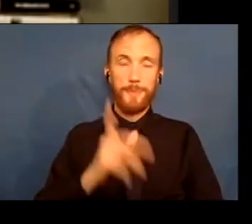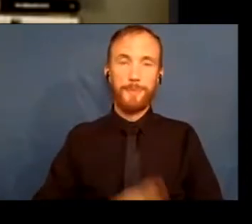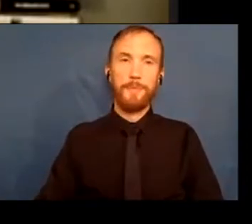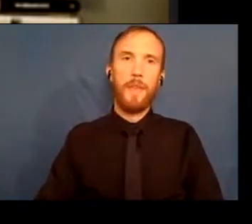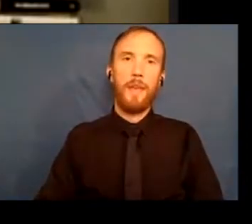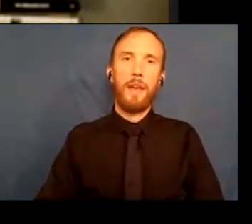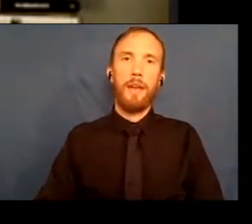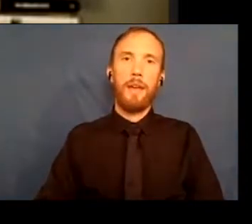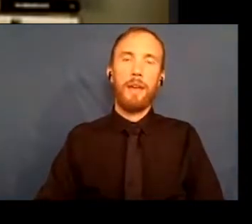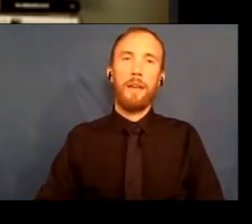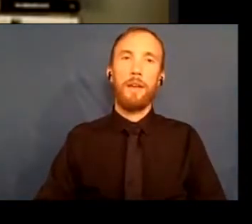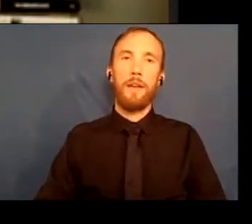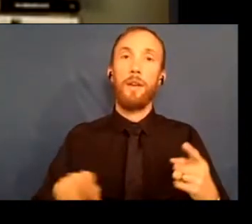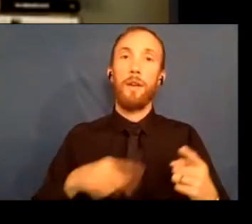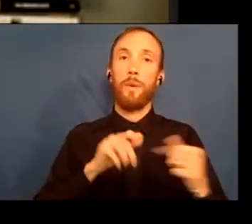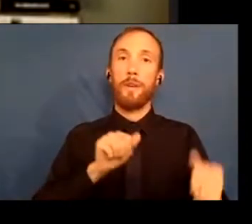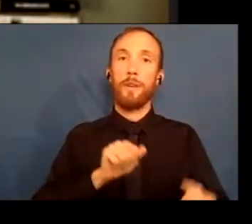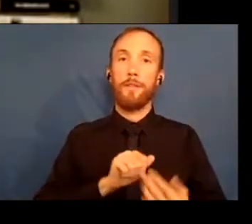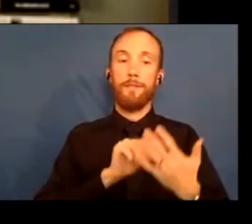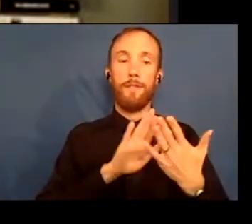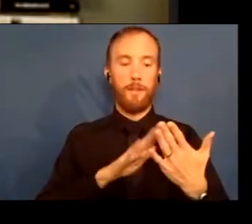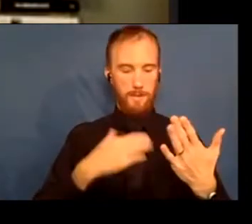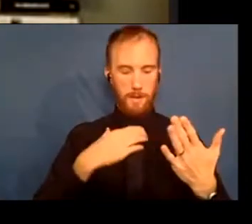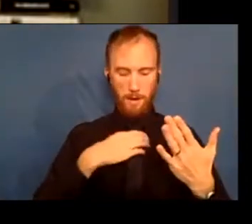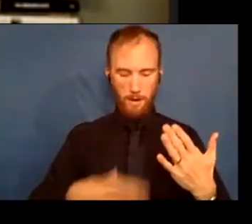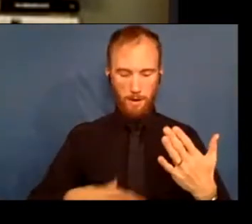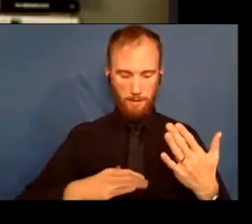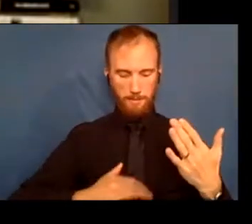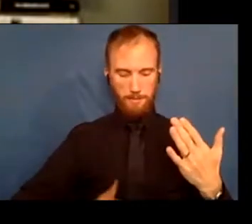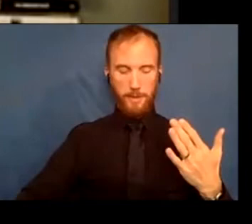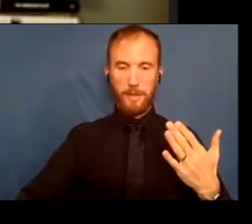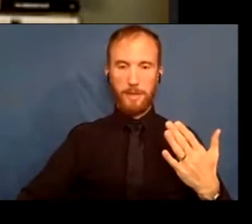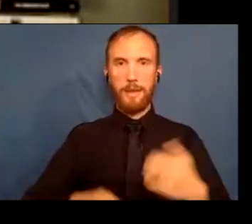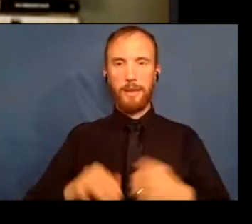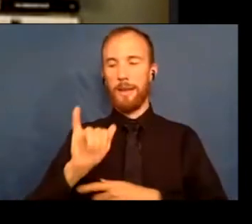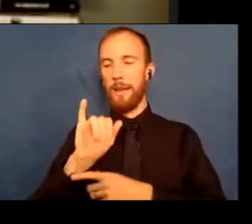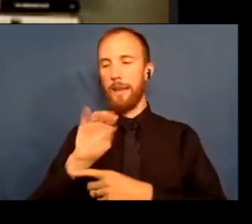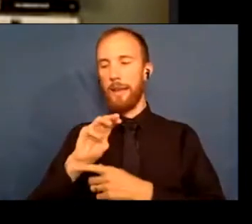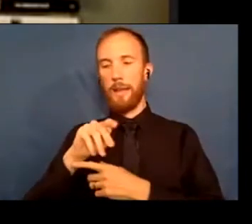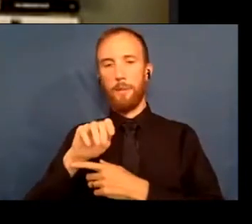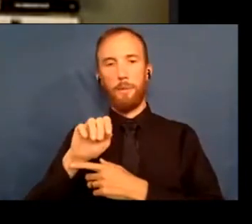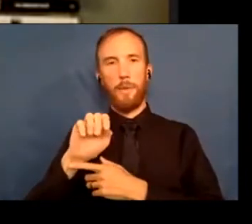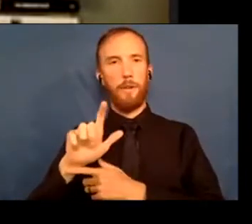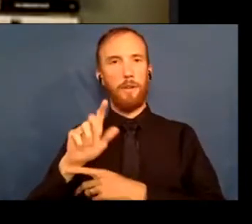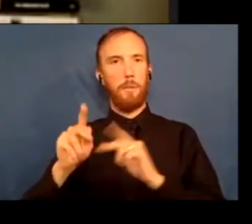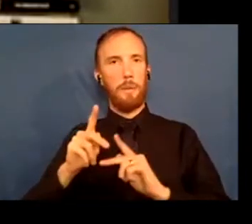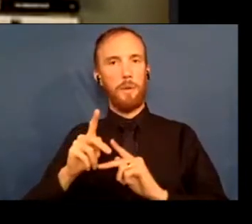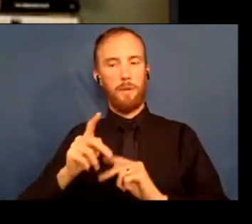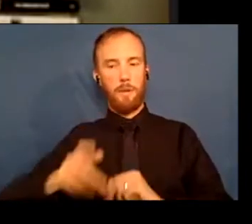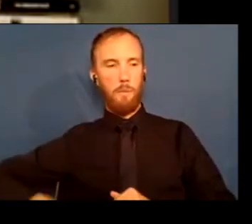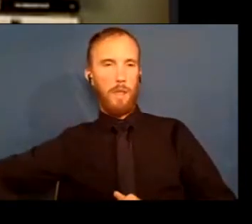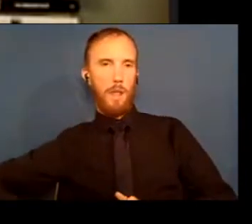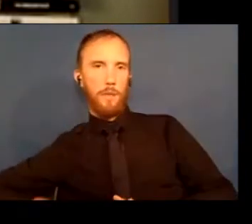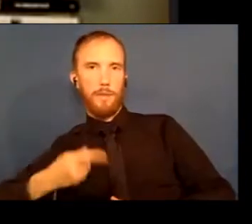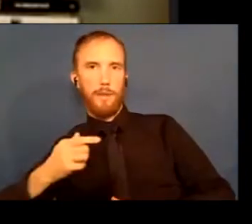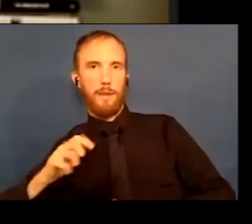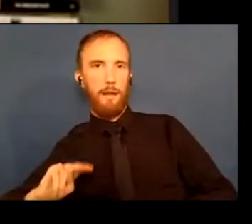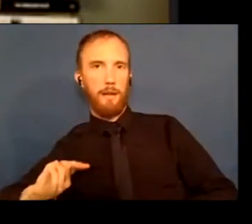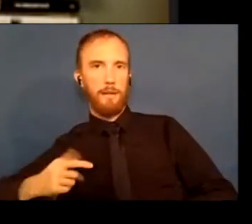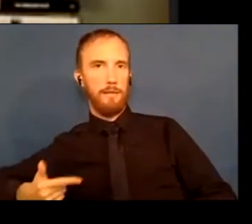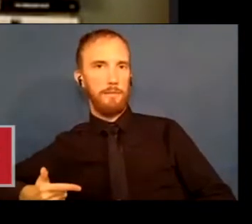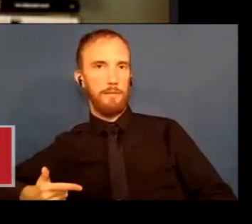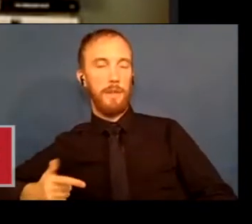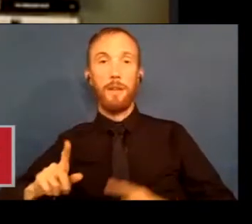When confronted by hungry bellies, the imperialists reach for their guns. When confronted by